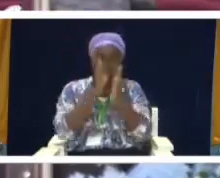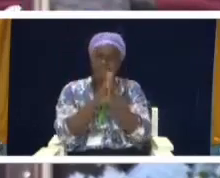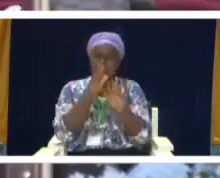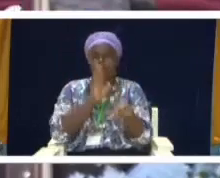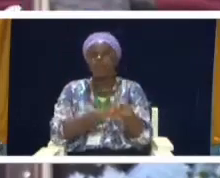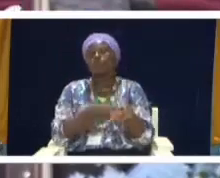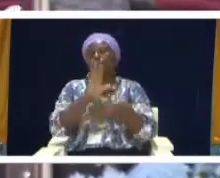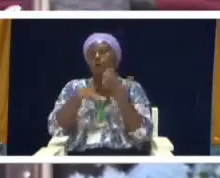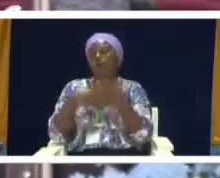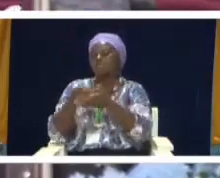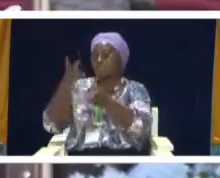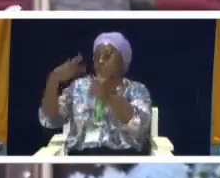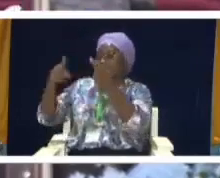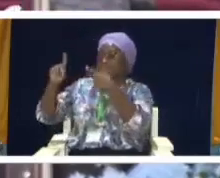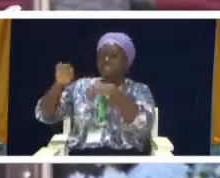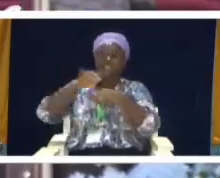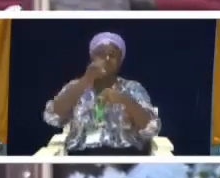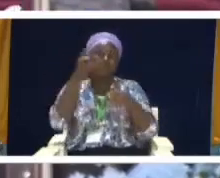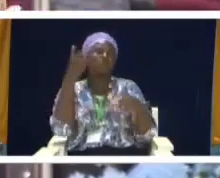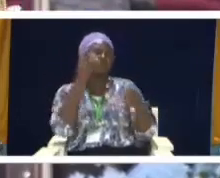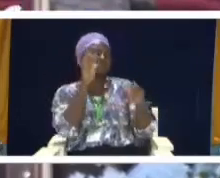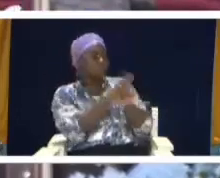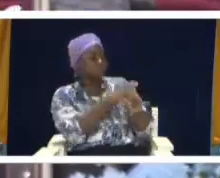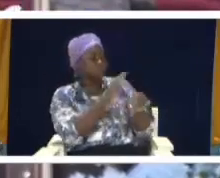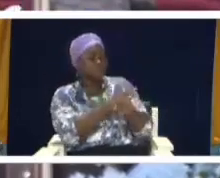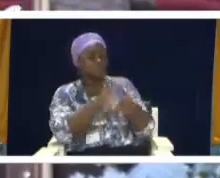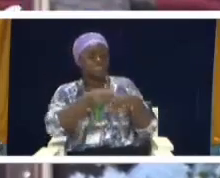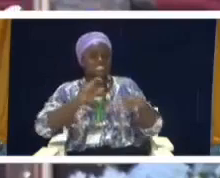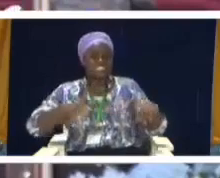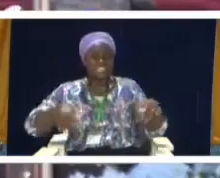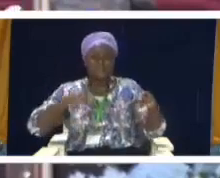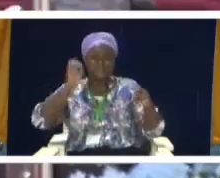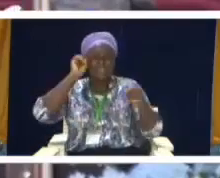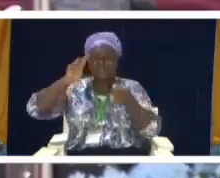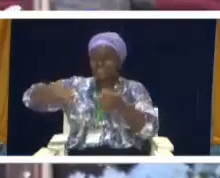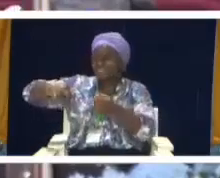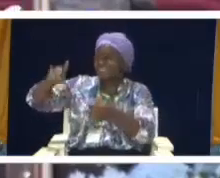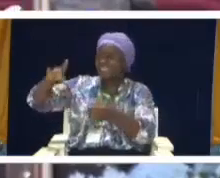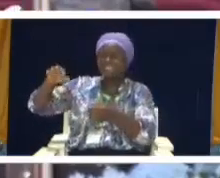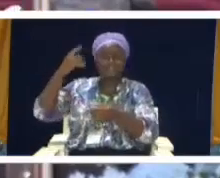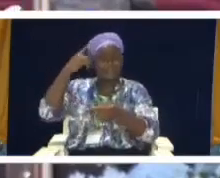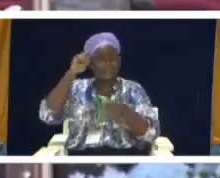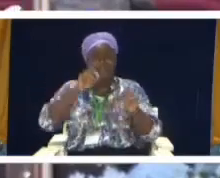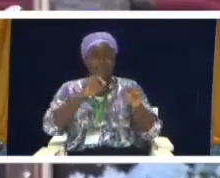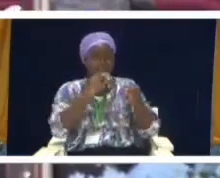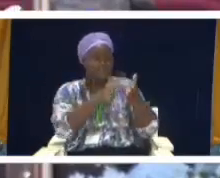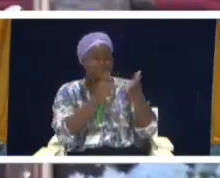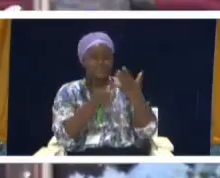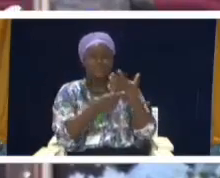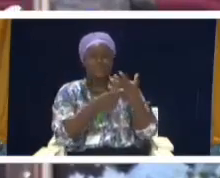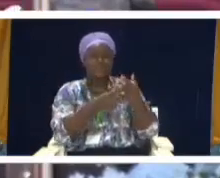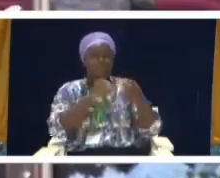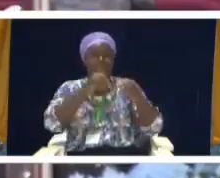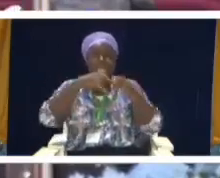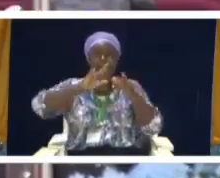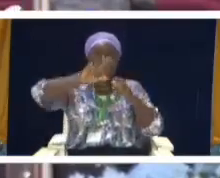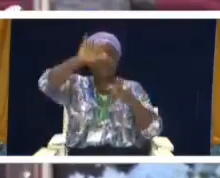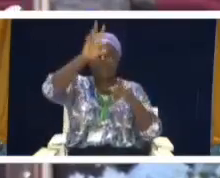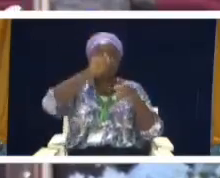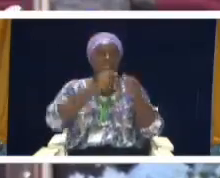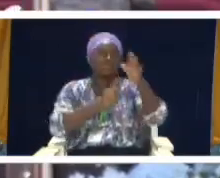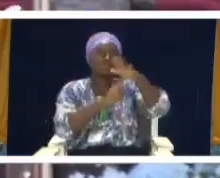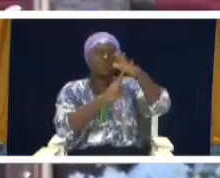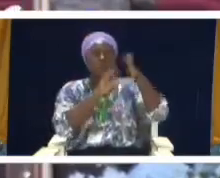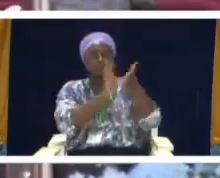these prophecies were fulfilled in his life. He was selected for a program abroad in a top school, given